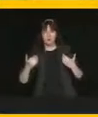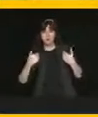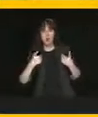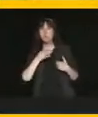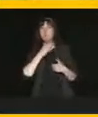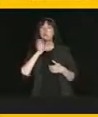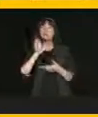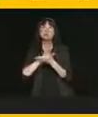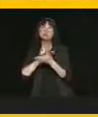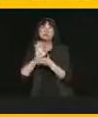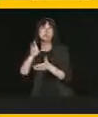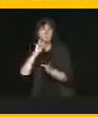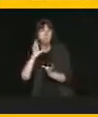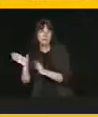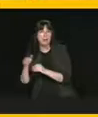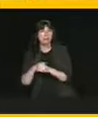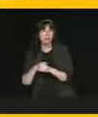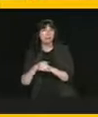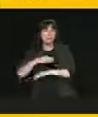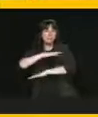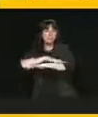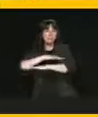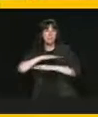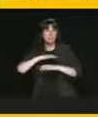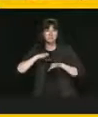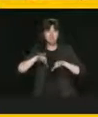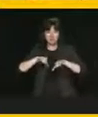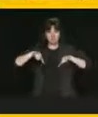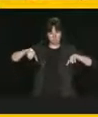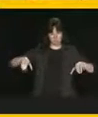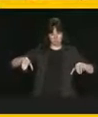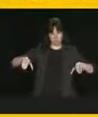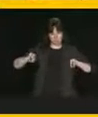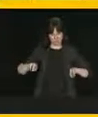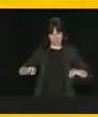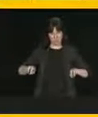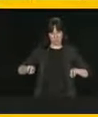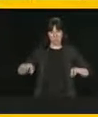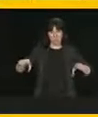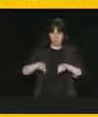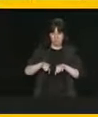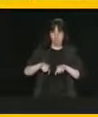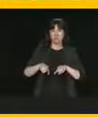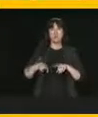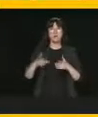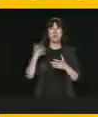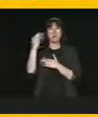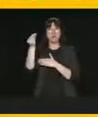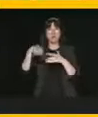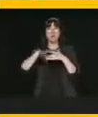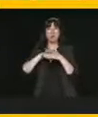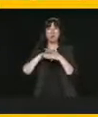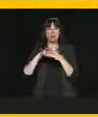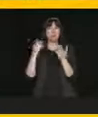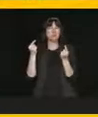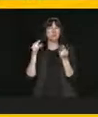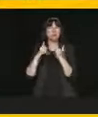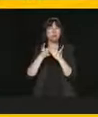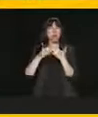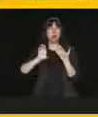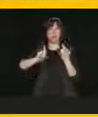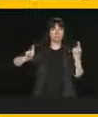on doing, whether the desks were going to be properly spaced, whether there would be plans at recess in terms of keeping people separated.